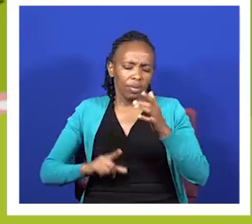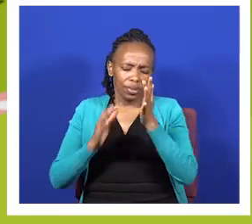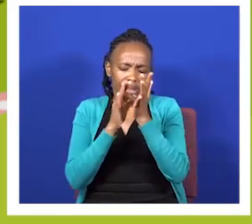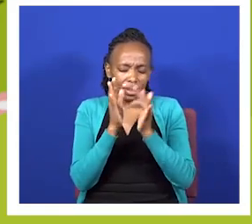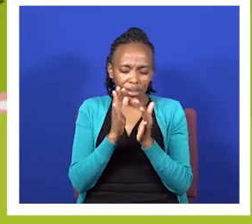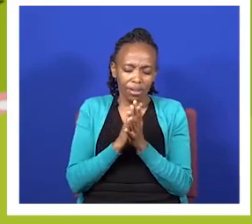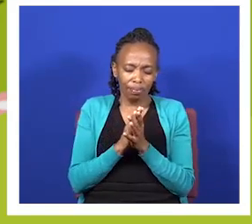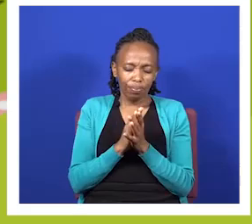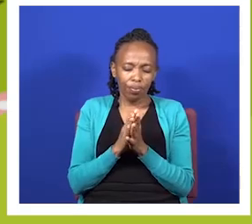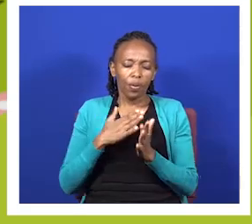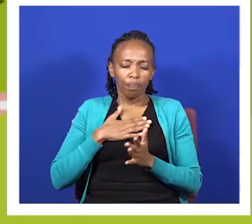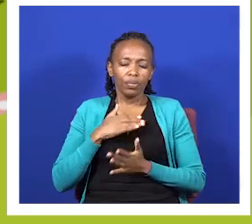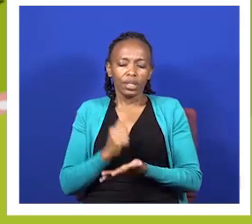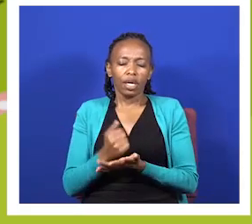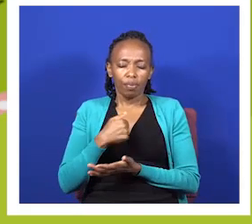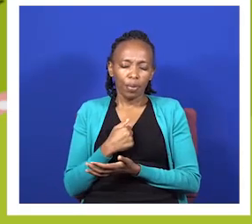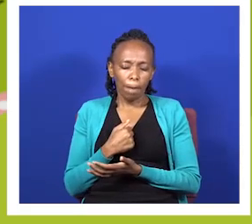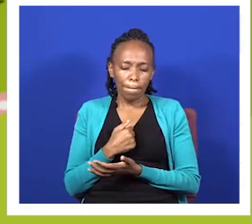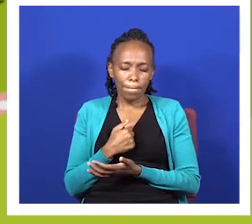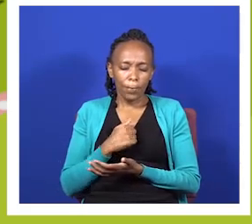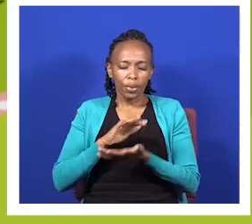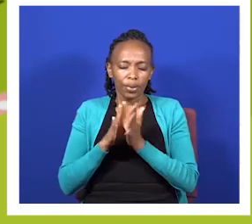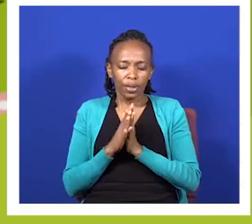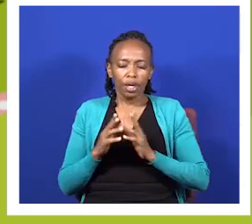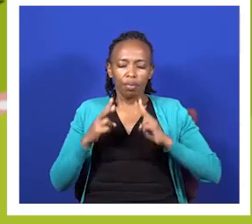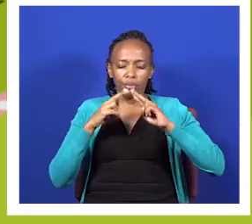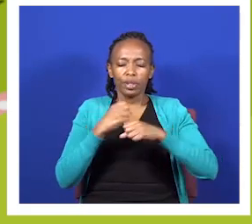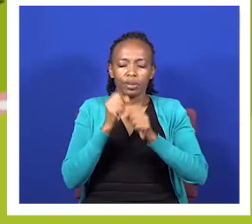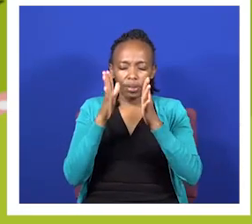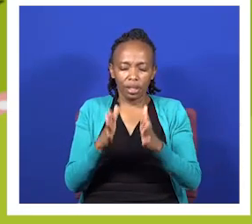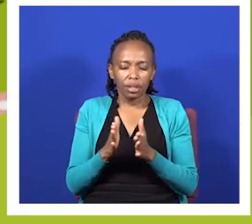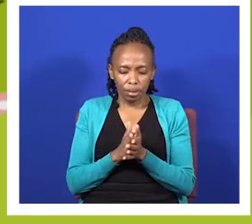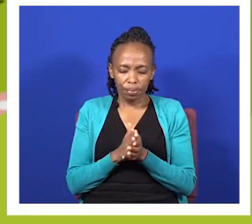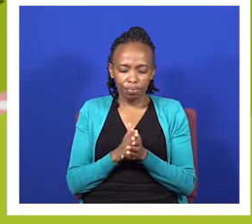Jesus, please help me to be a peacemaker